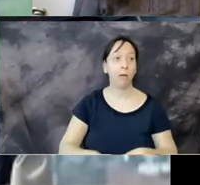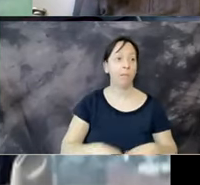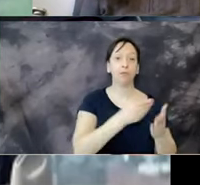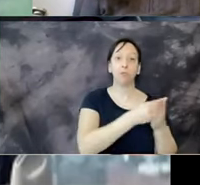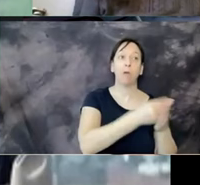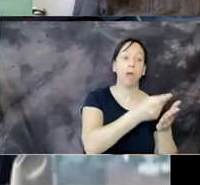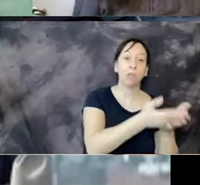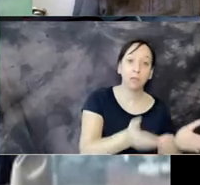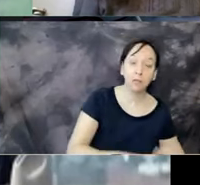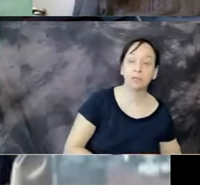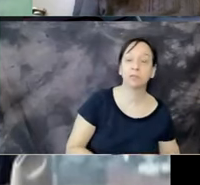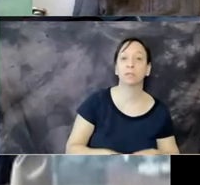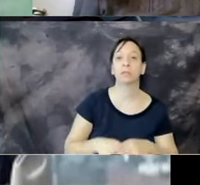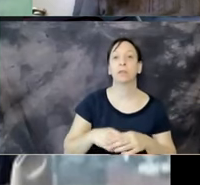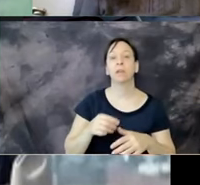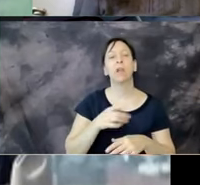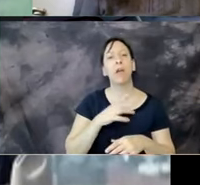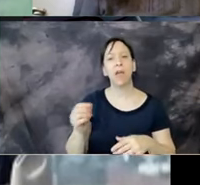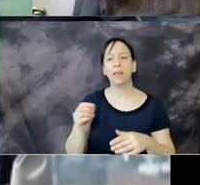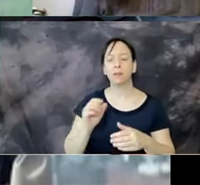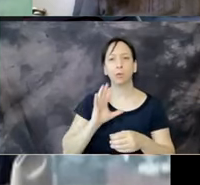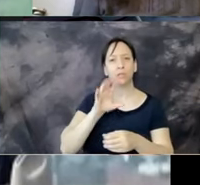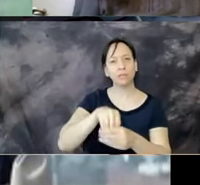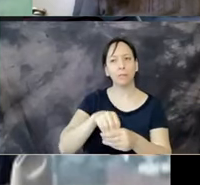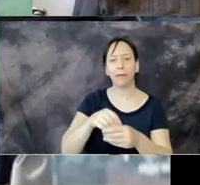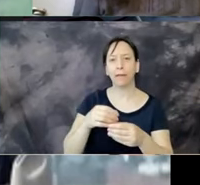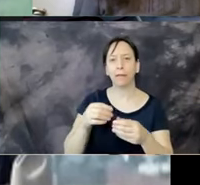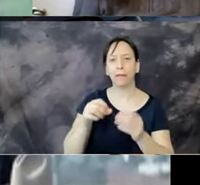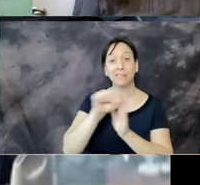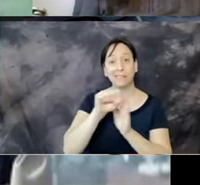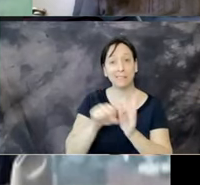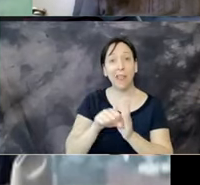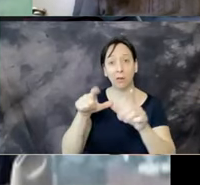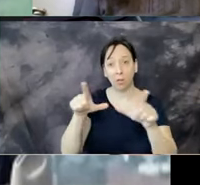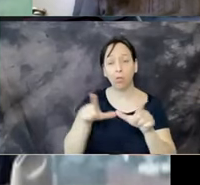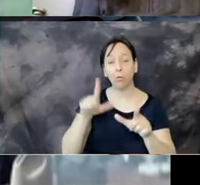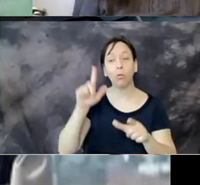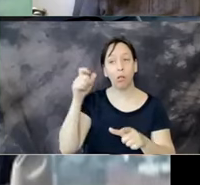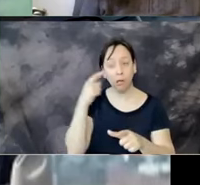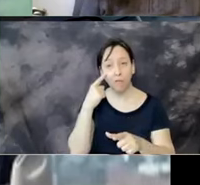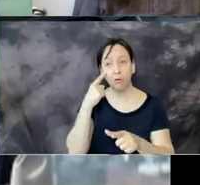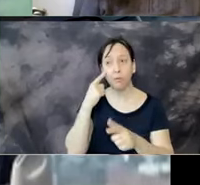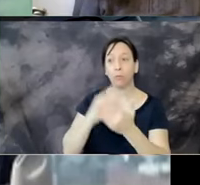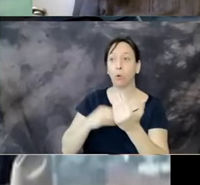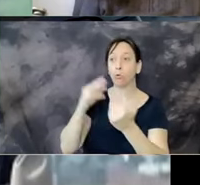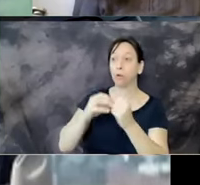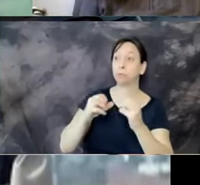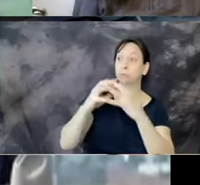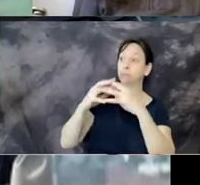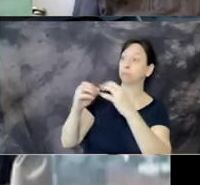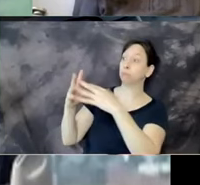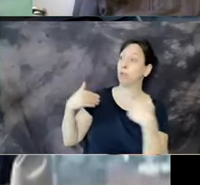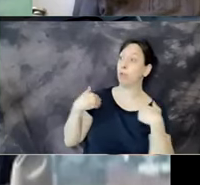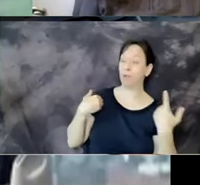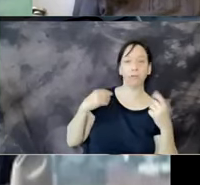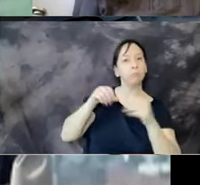services, and to participate in state and local government programs and services.